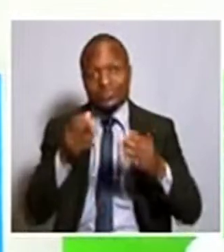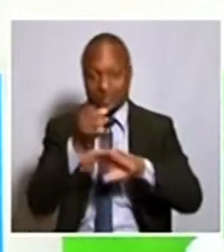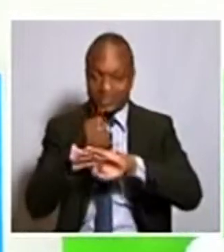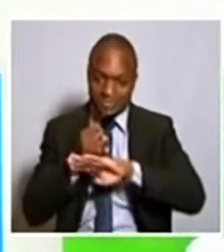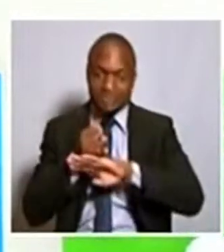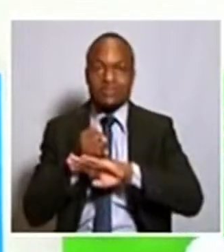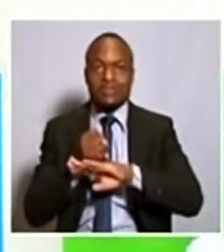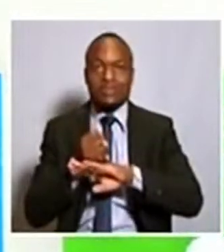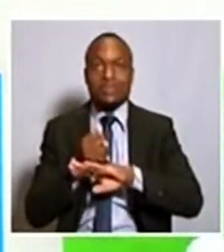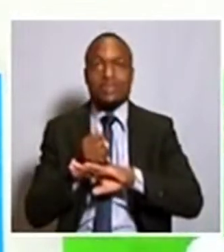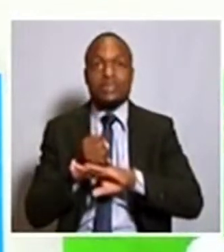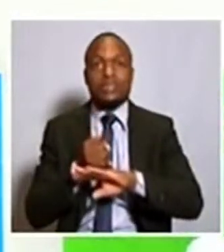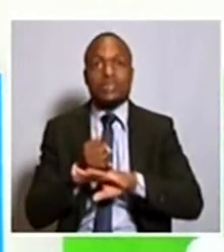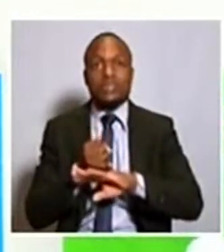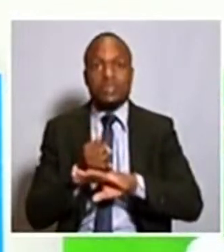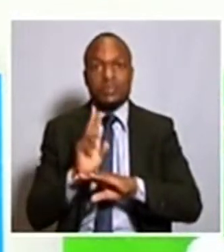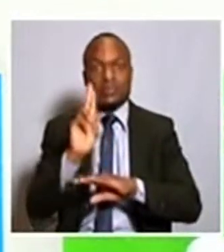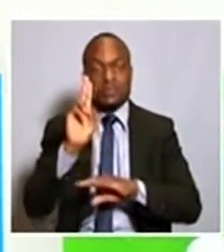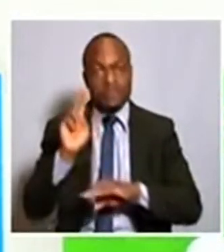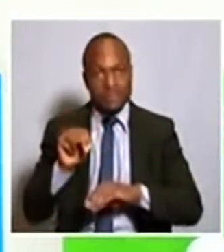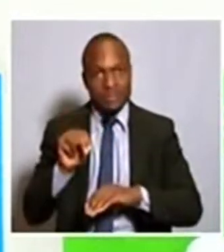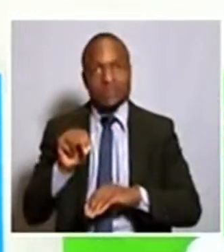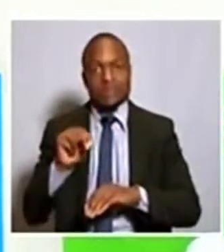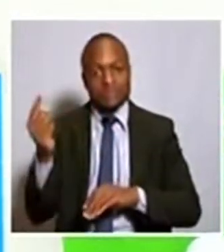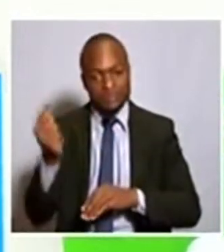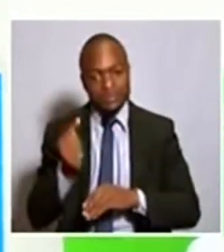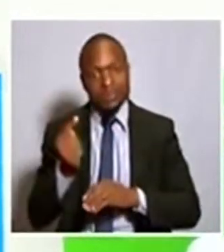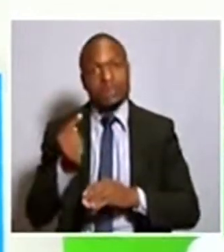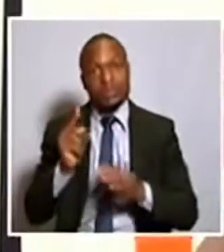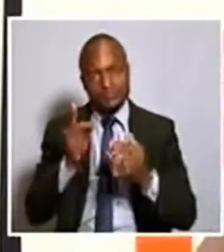inviting the United Nations to be part of this panel discussion.